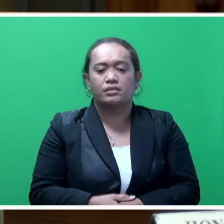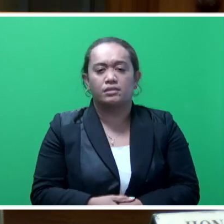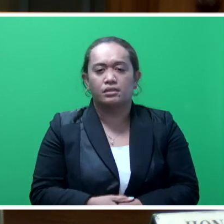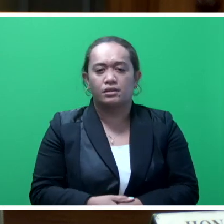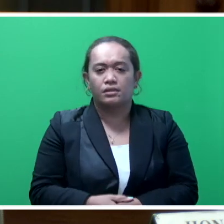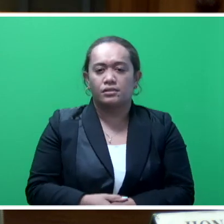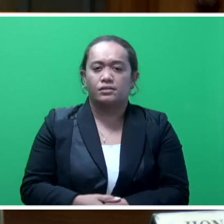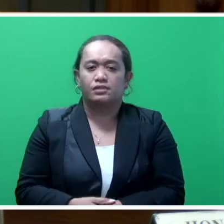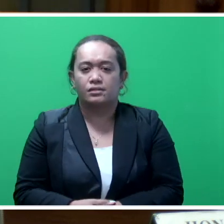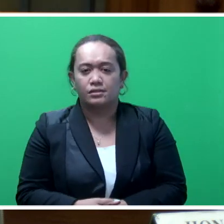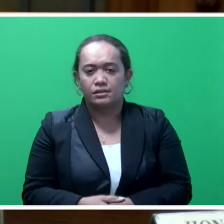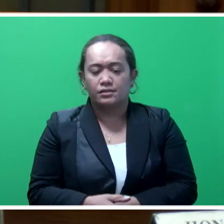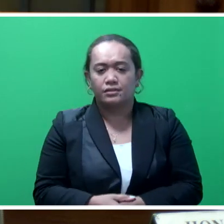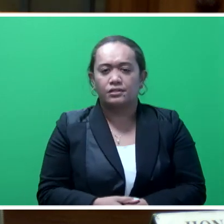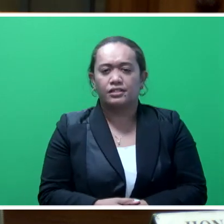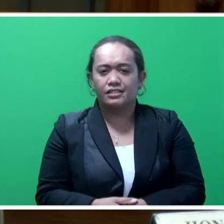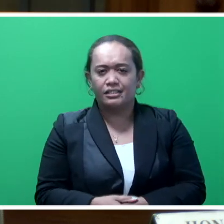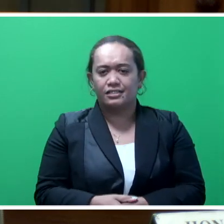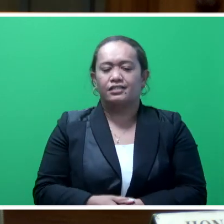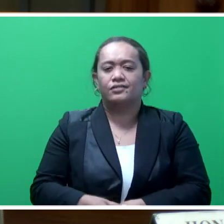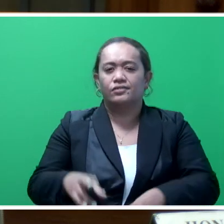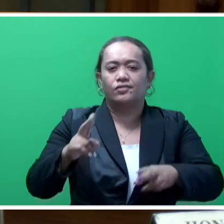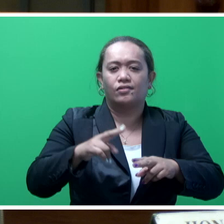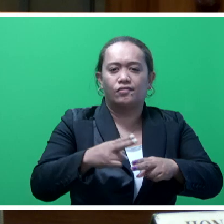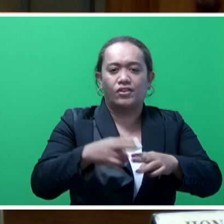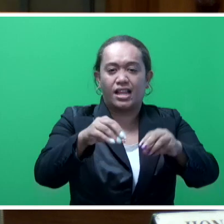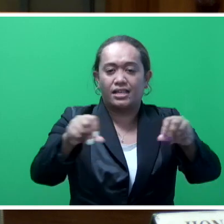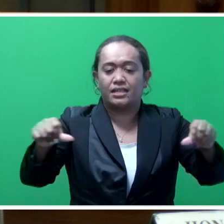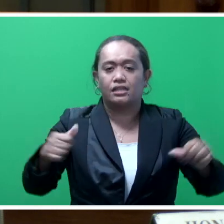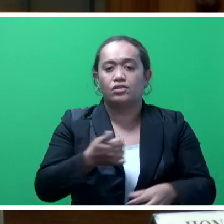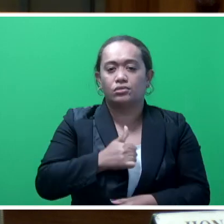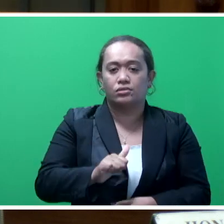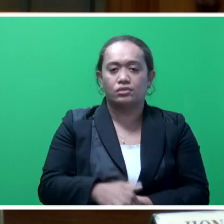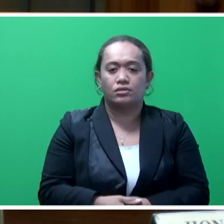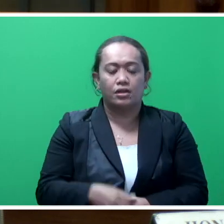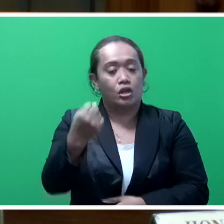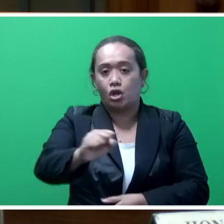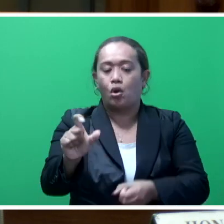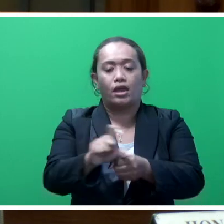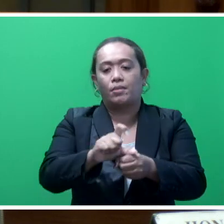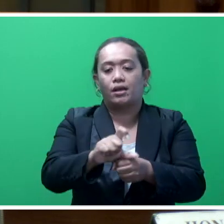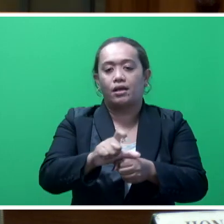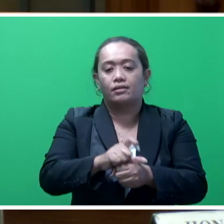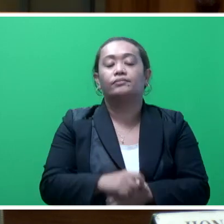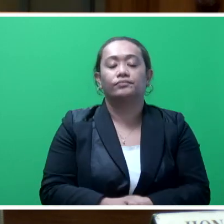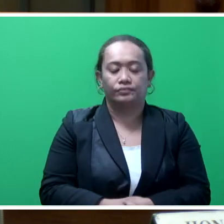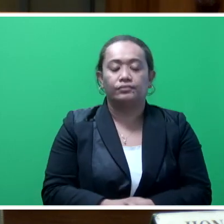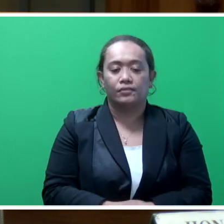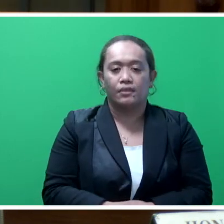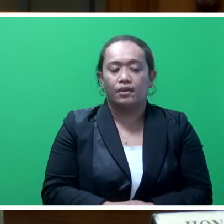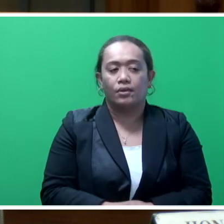Speaker, the organic fertilizer, for it to substitute inorganic fertilizer, the two key dimensions.